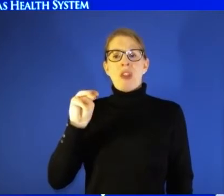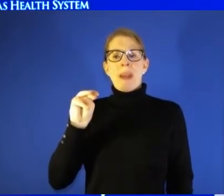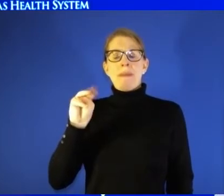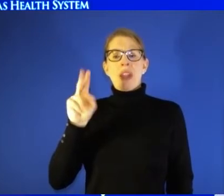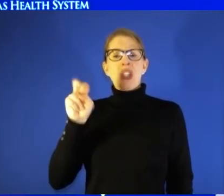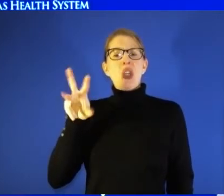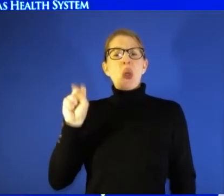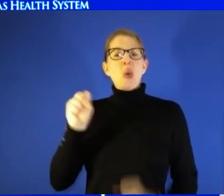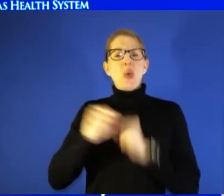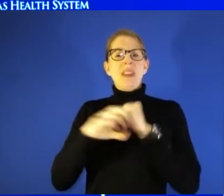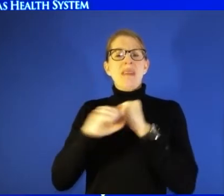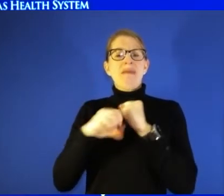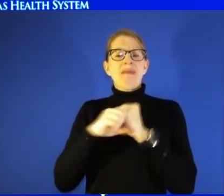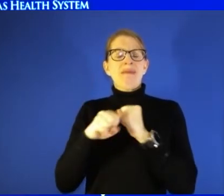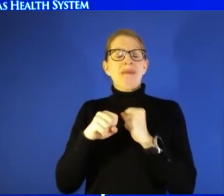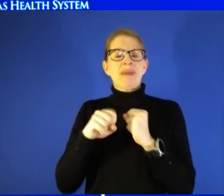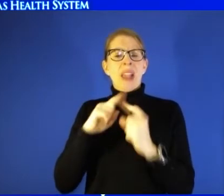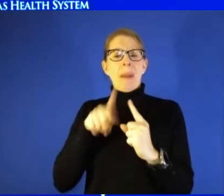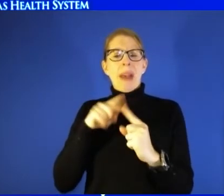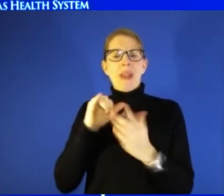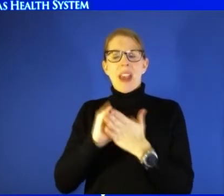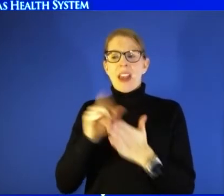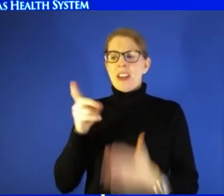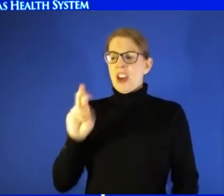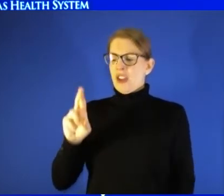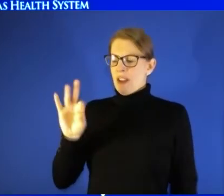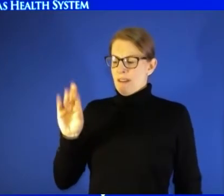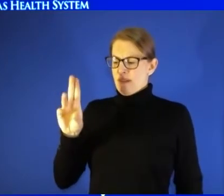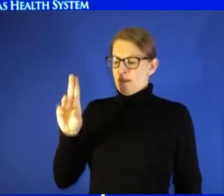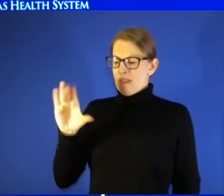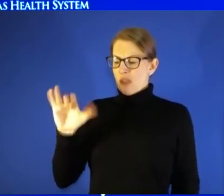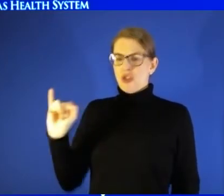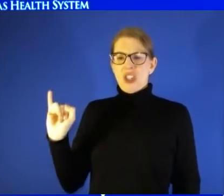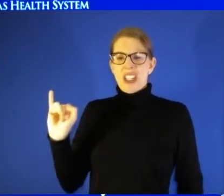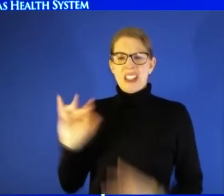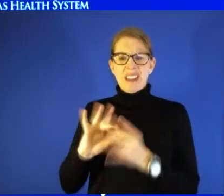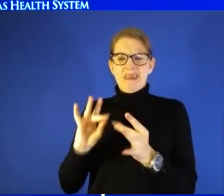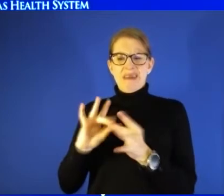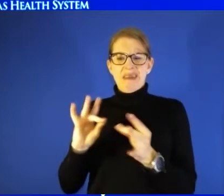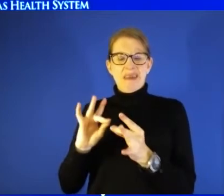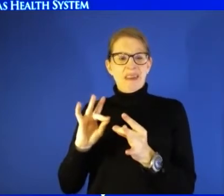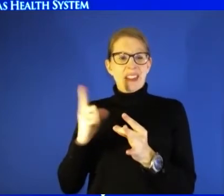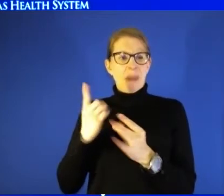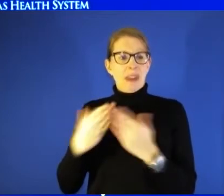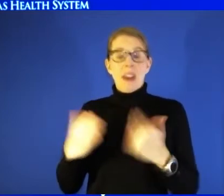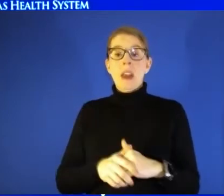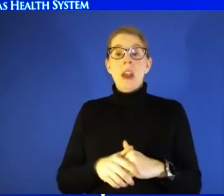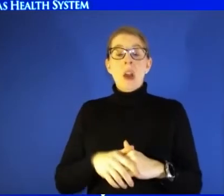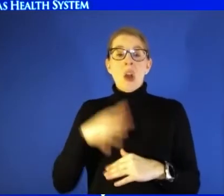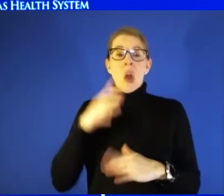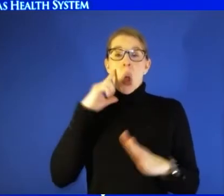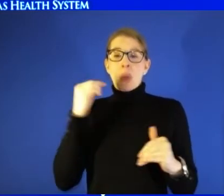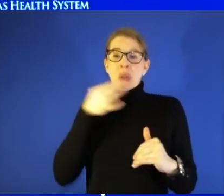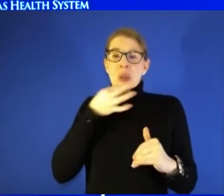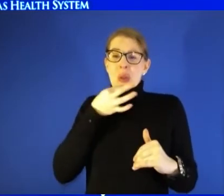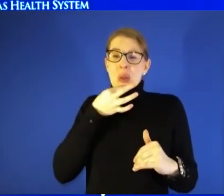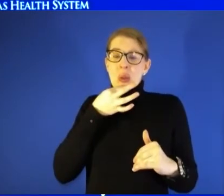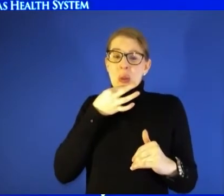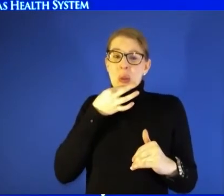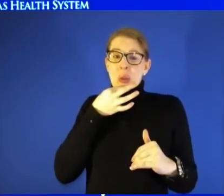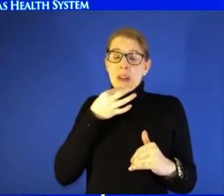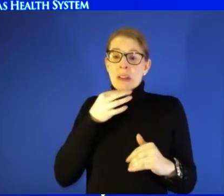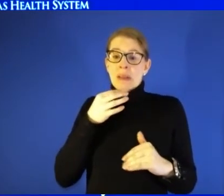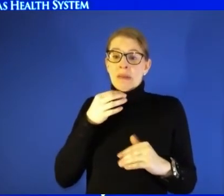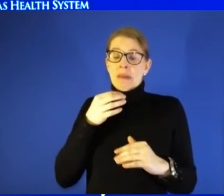thought Dr. Fauci or some had made a comment. Hopefully it's going to be sooner than 6 months,